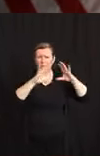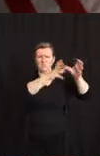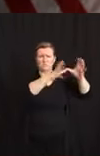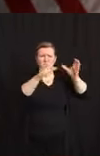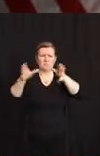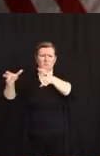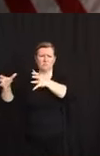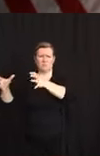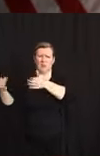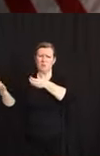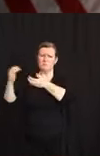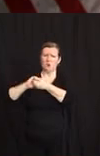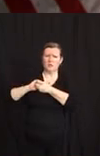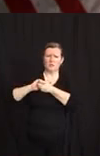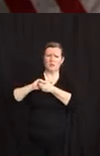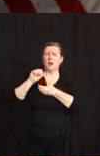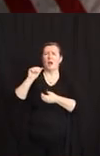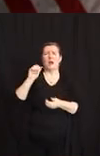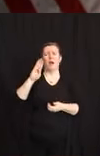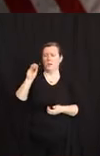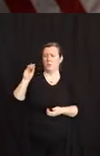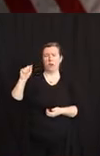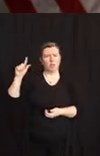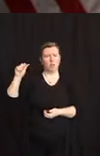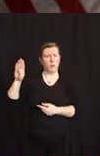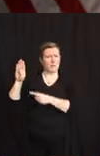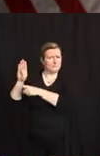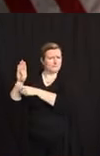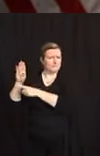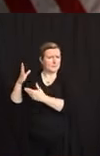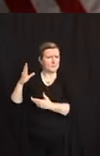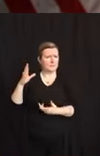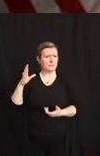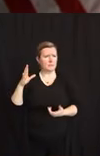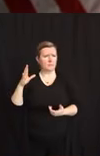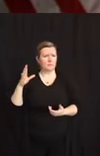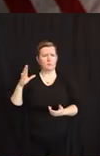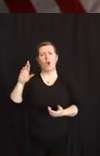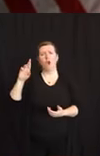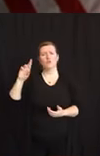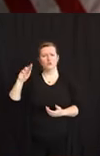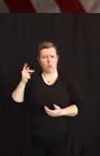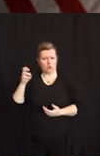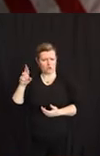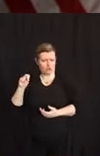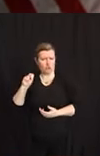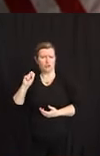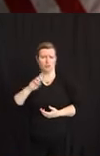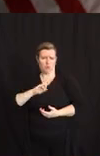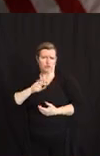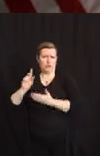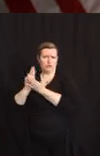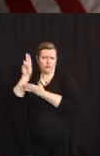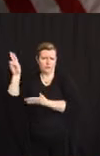will that be? Will the state be doing the testing? Will they be providing access points? And have